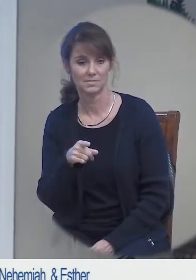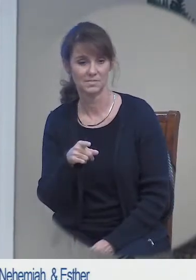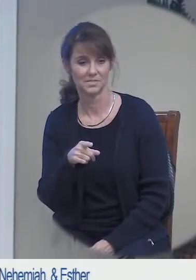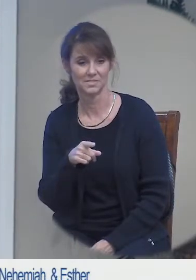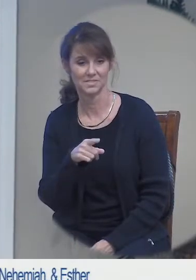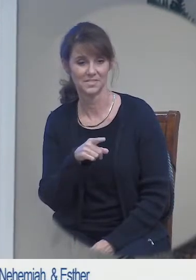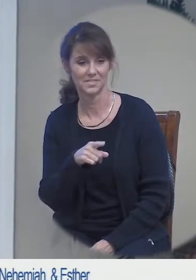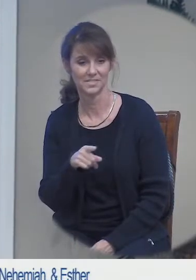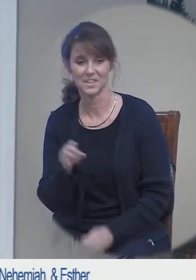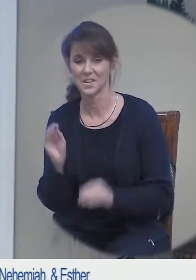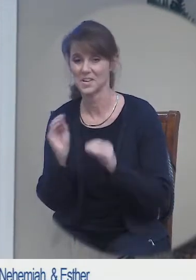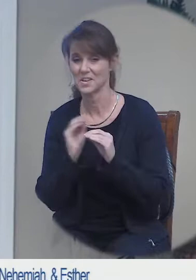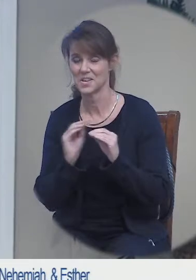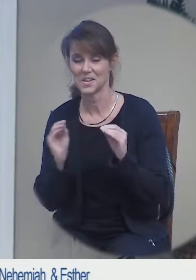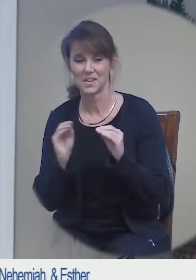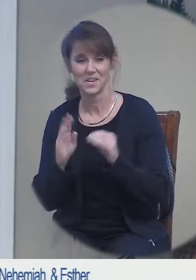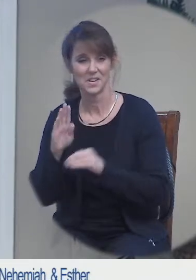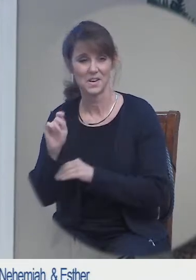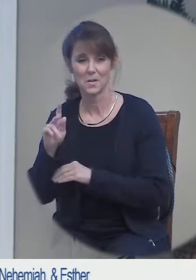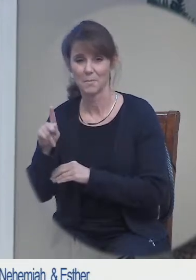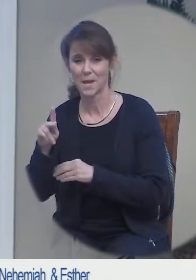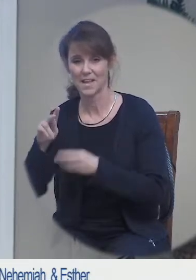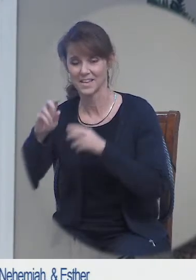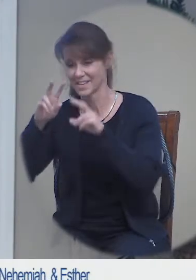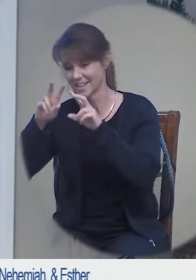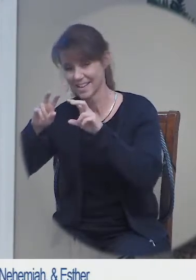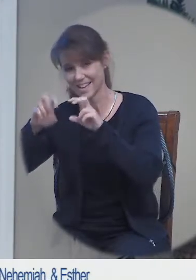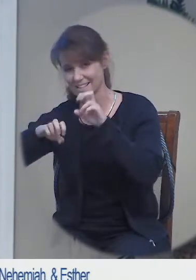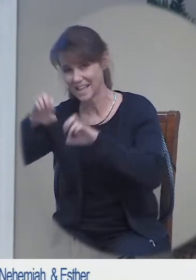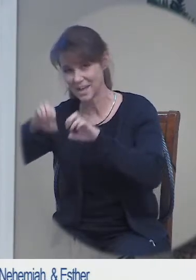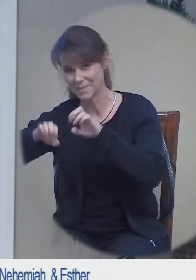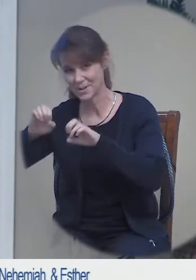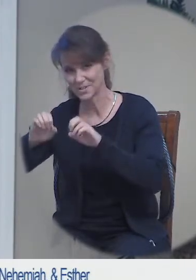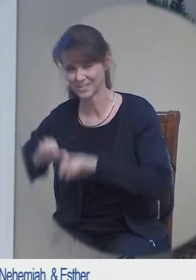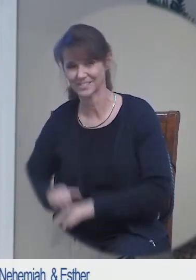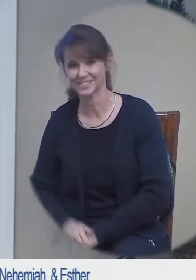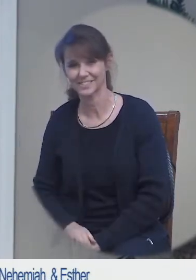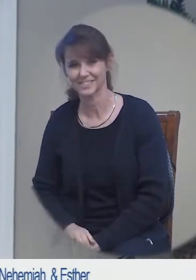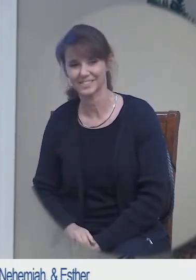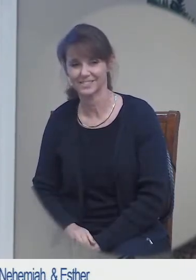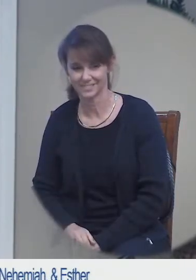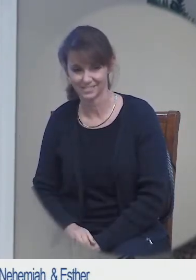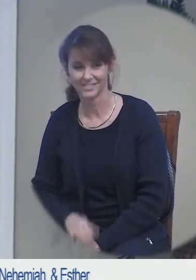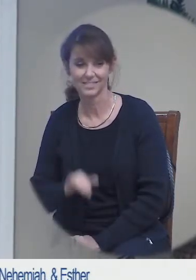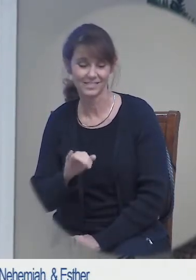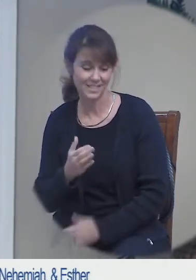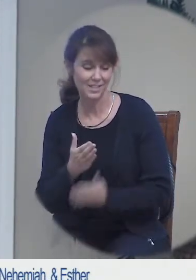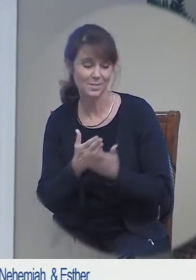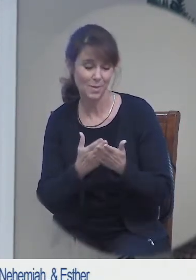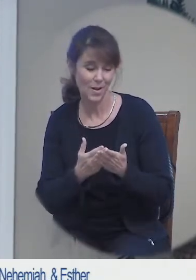Okay. No bank examiners. Okay. Exactly. So that's part of it.